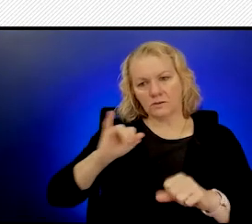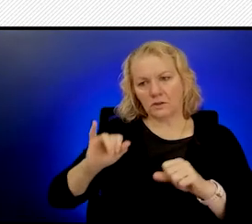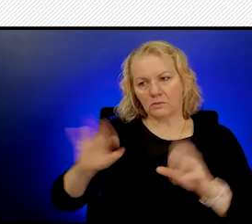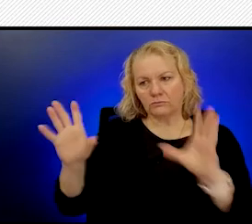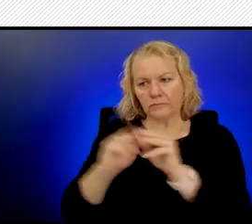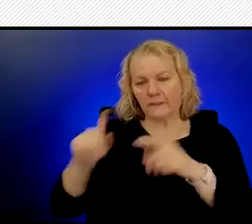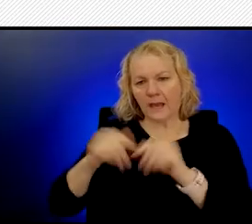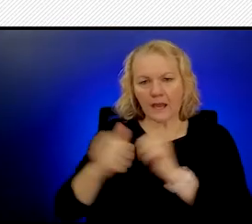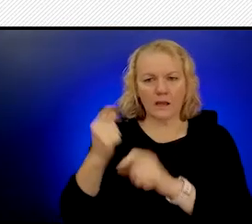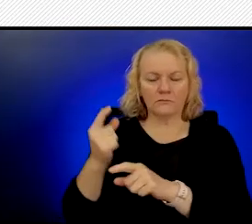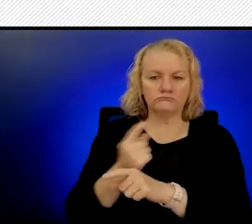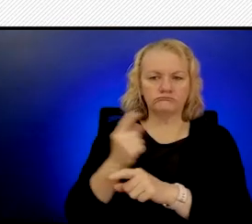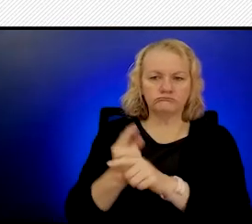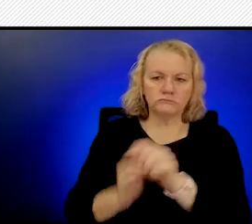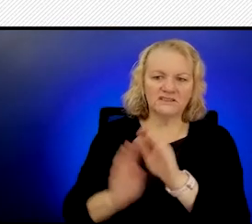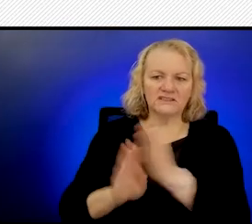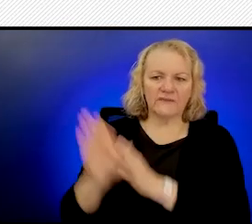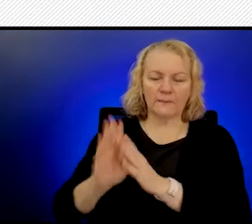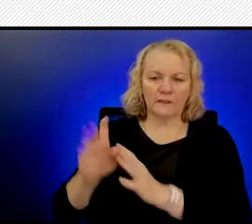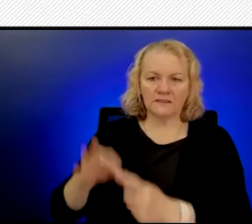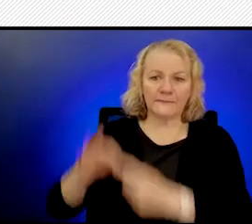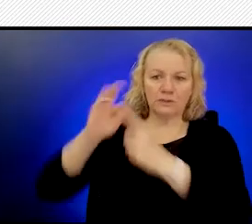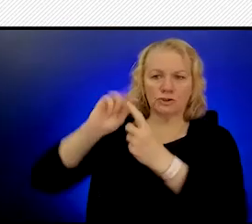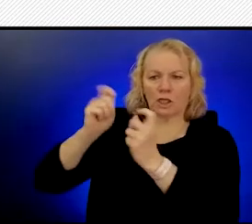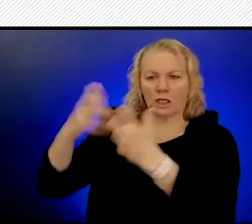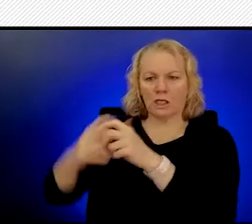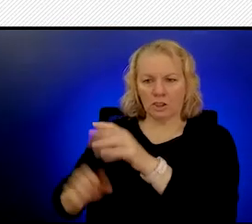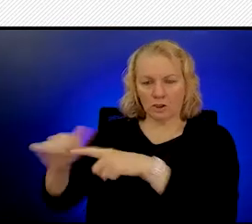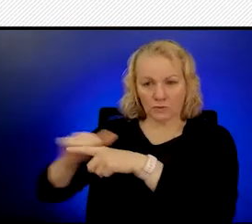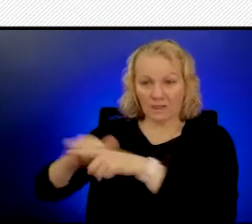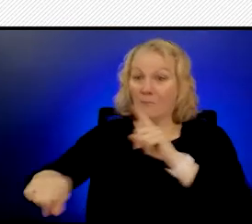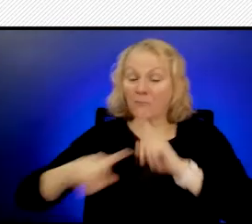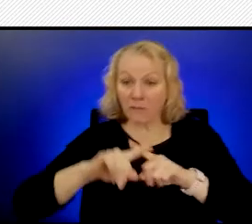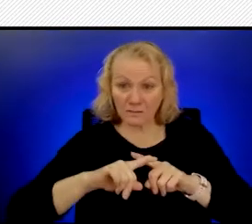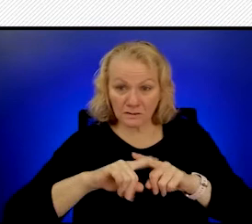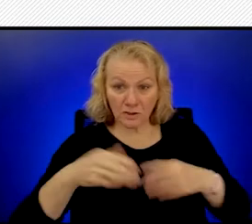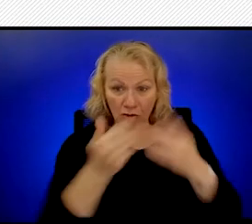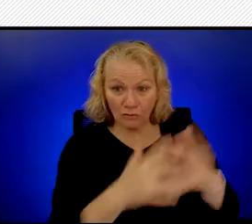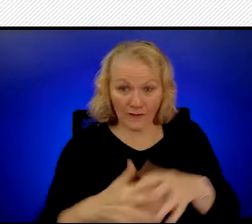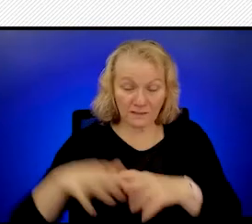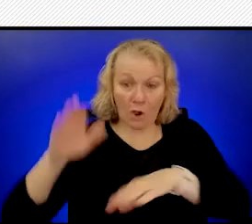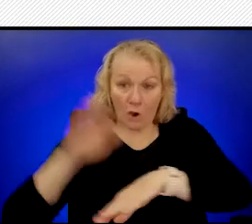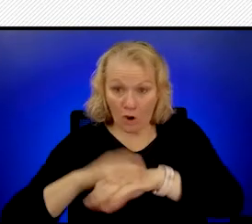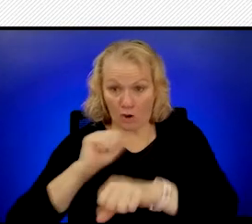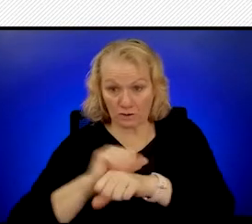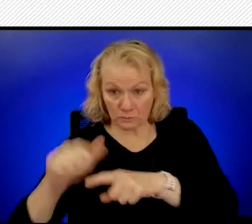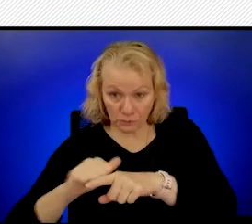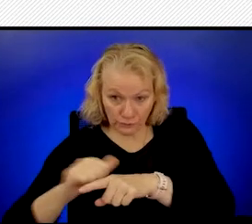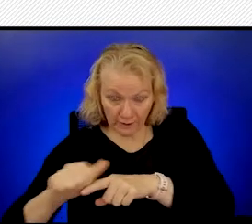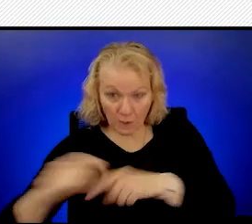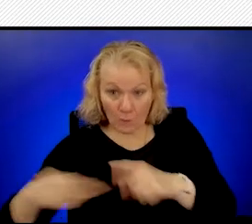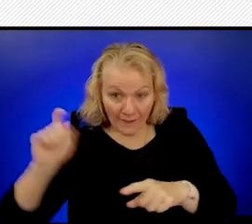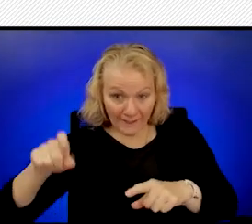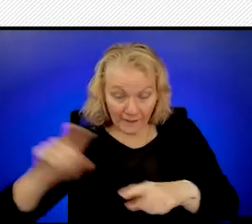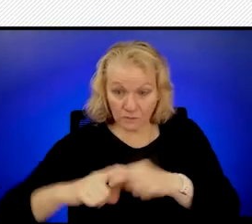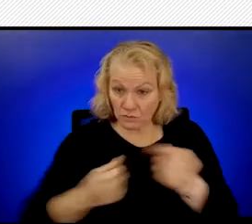of customized training programs and arrange on-the-job training as needed to support